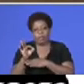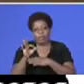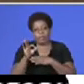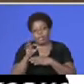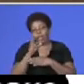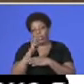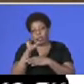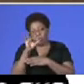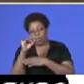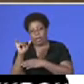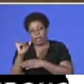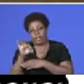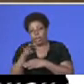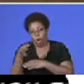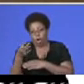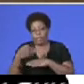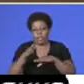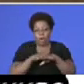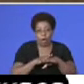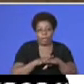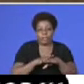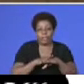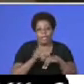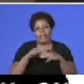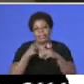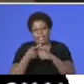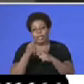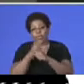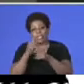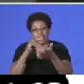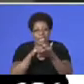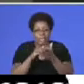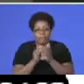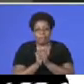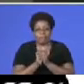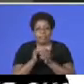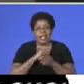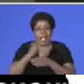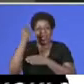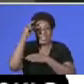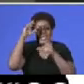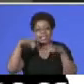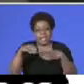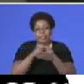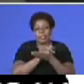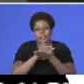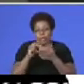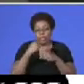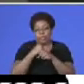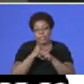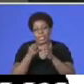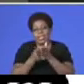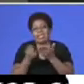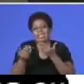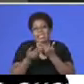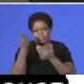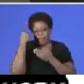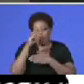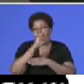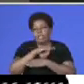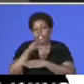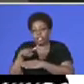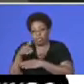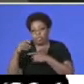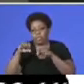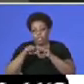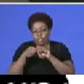and cut it back on. Then it will start working again. I think it can be improved by making it easier for children so